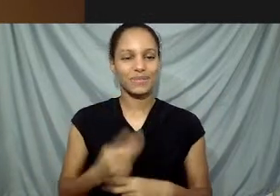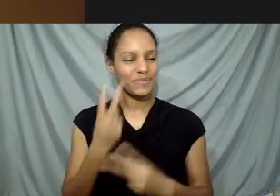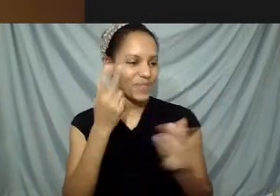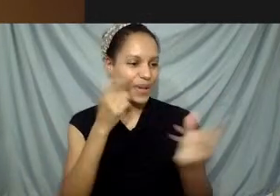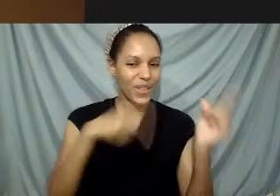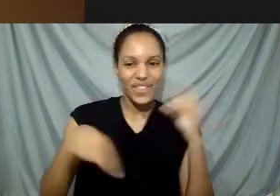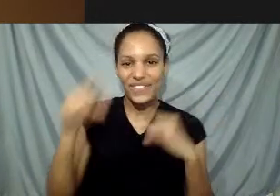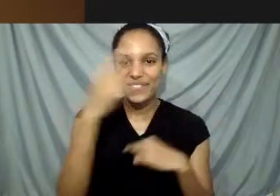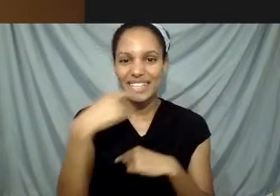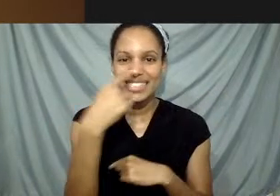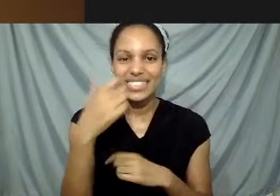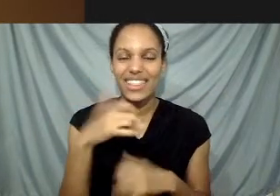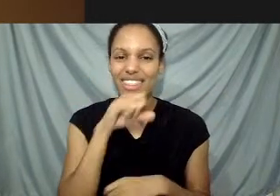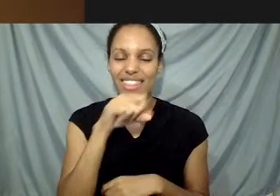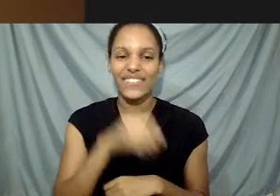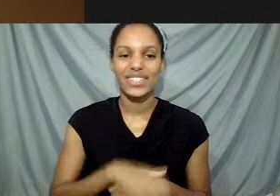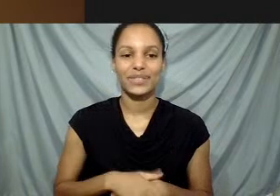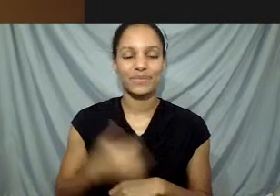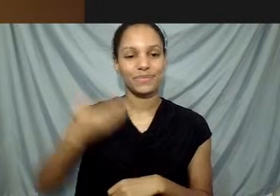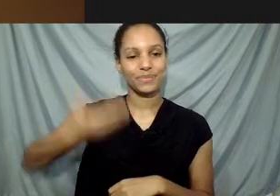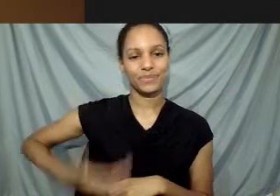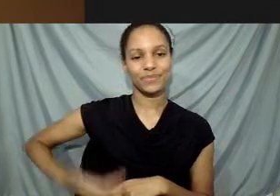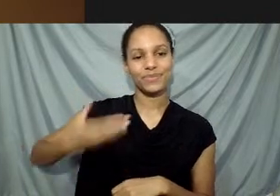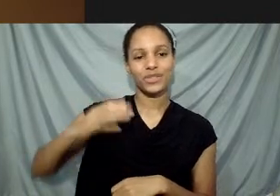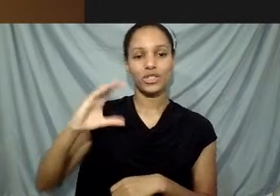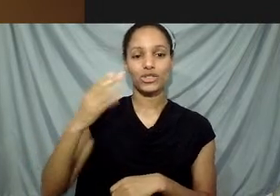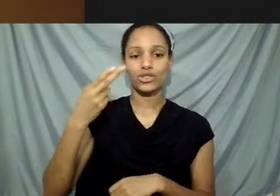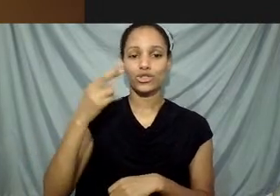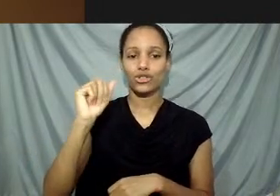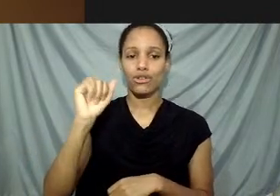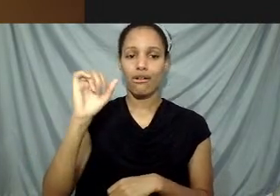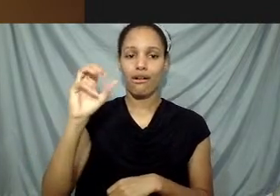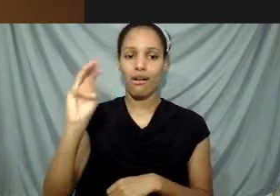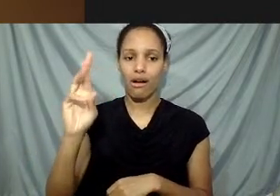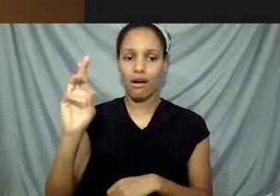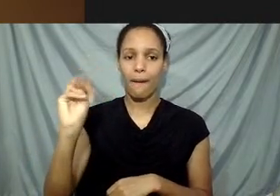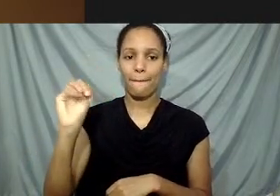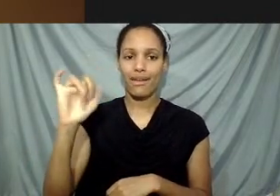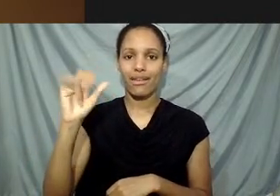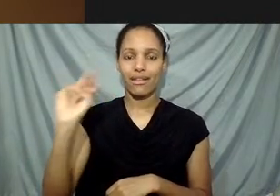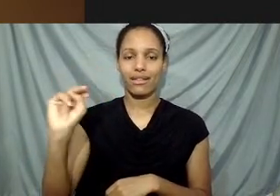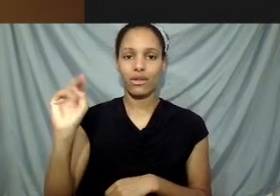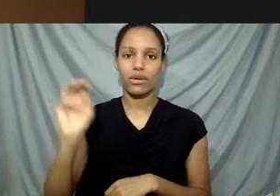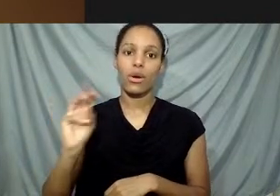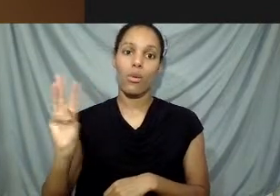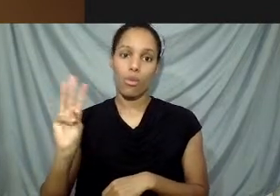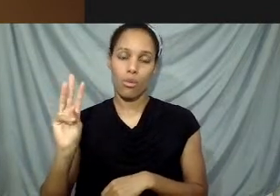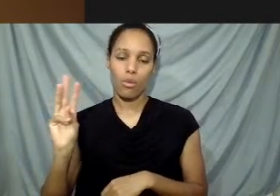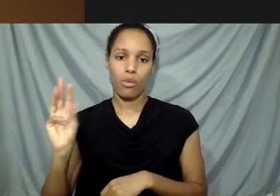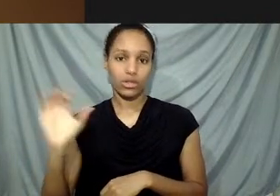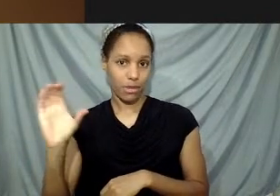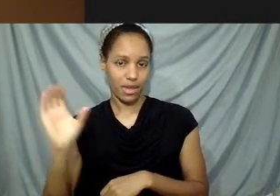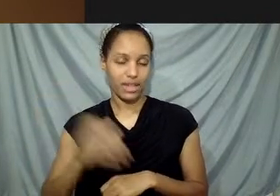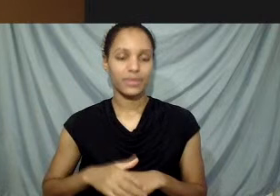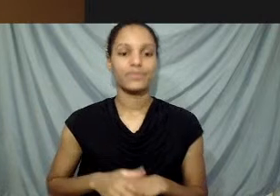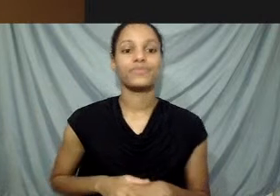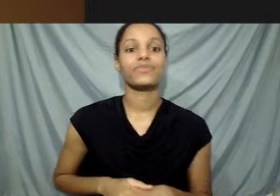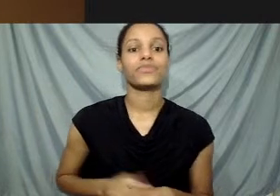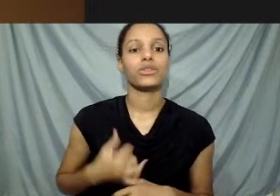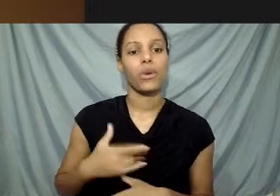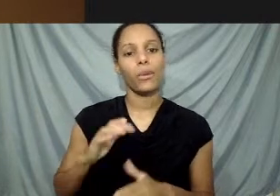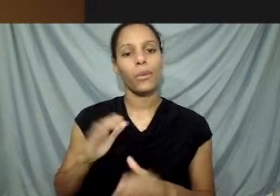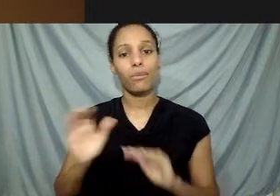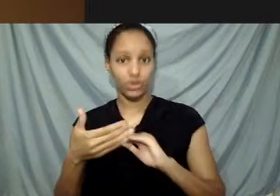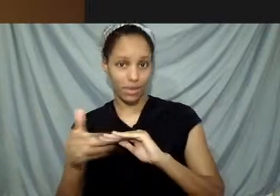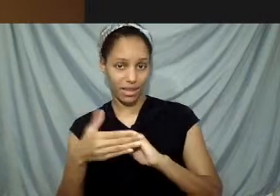am Charmaine Warren. I am a Jamaican. I am the great granddaughter of Ida Boyd, granddaughter